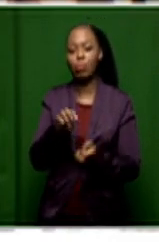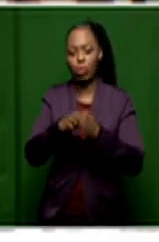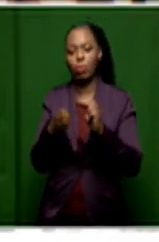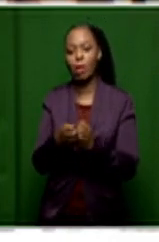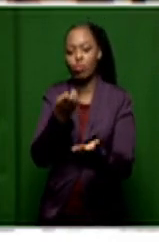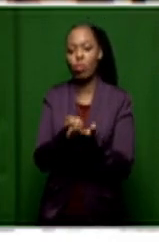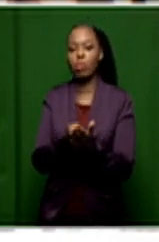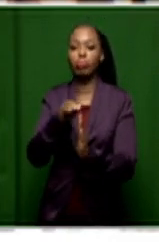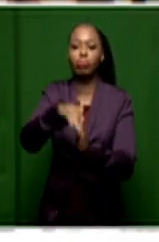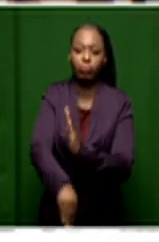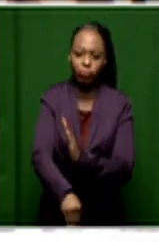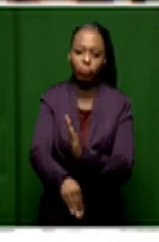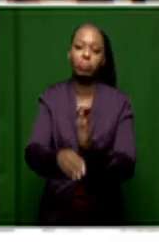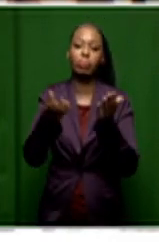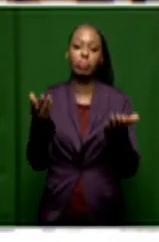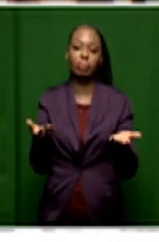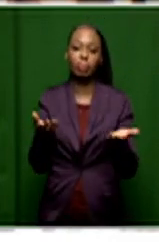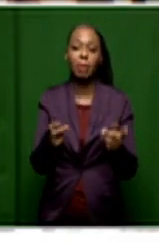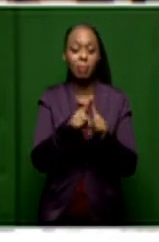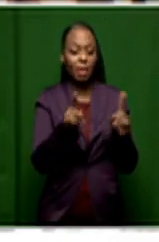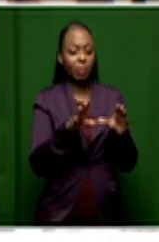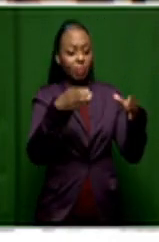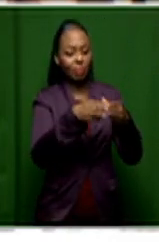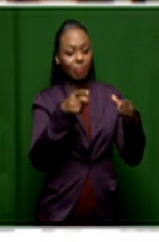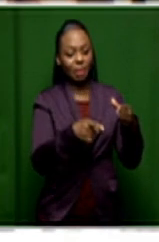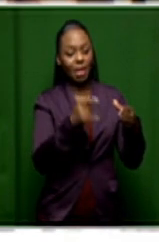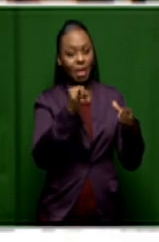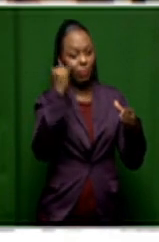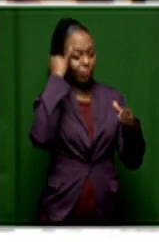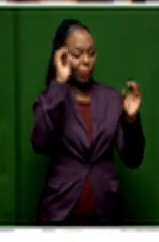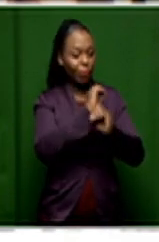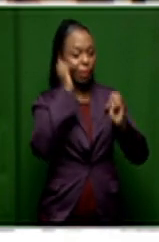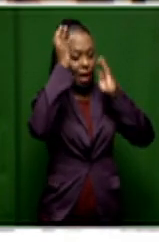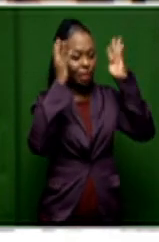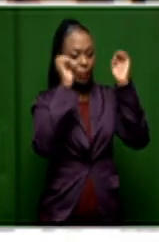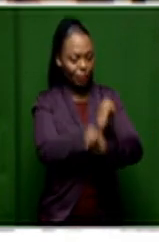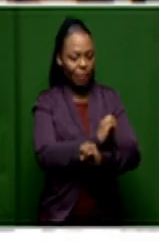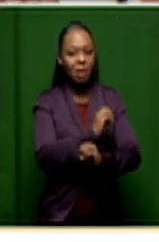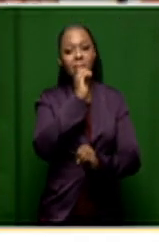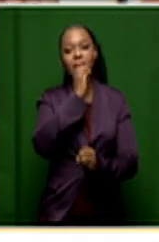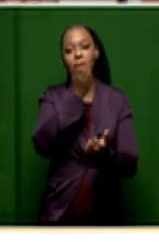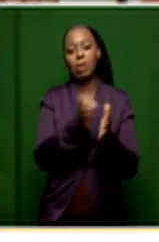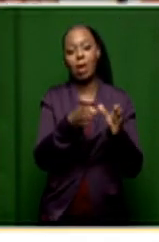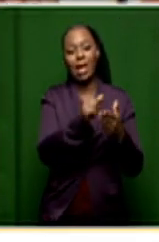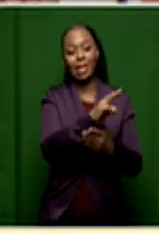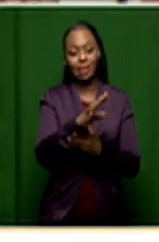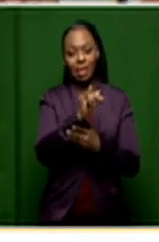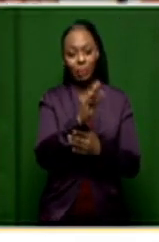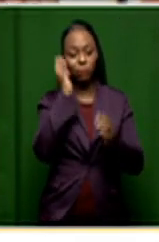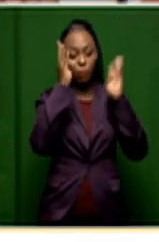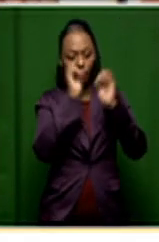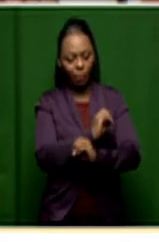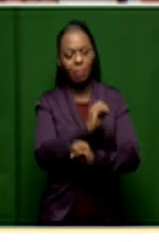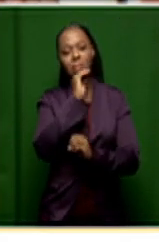ideological divides within the ruling party, we are going to struggle to get this economy right. And your